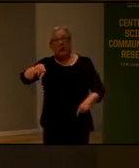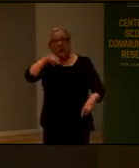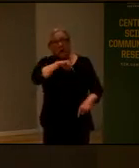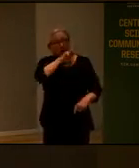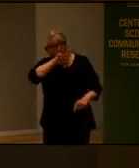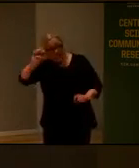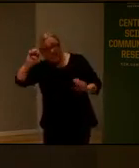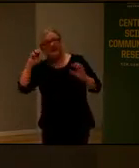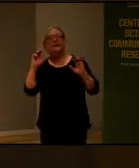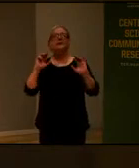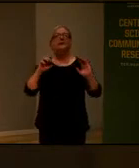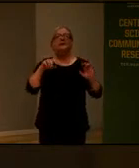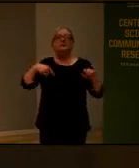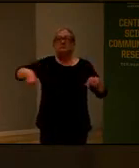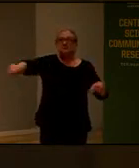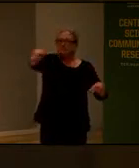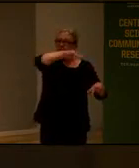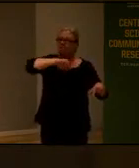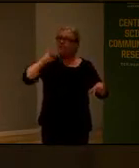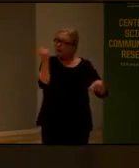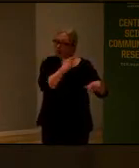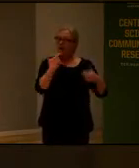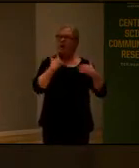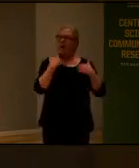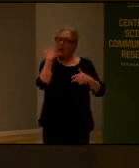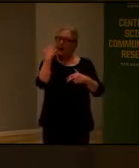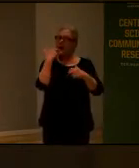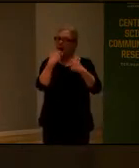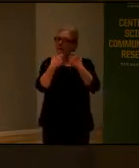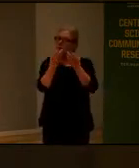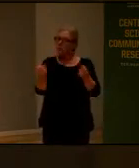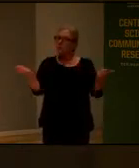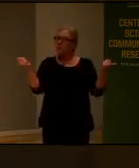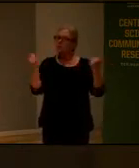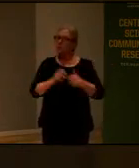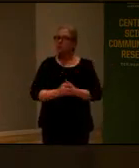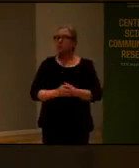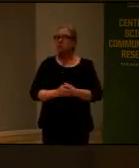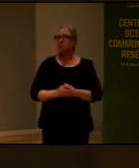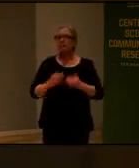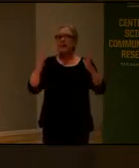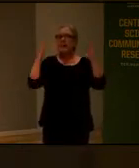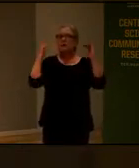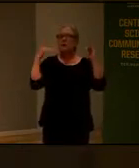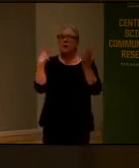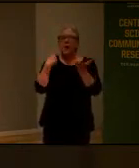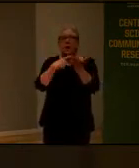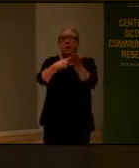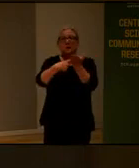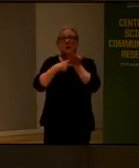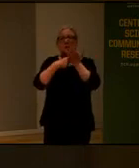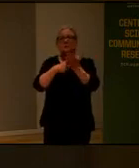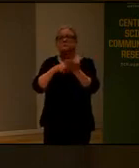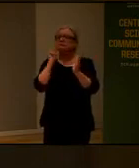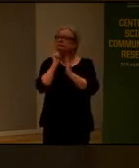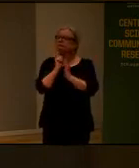solutions. And I'm hopeful that those conversations can unfold at this unique